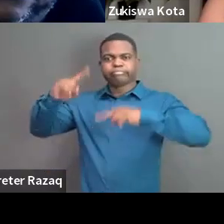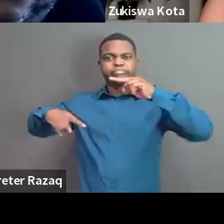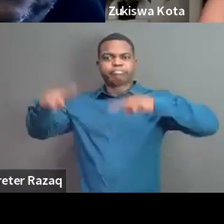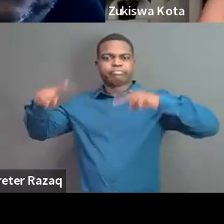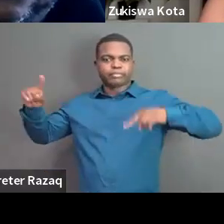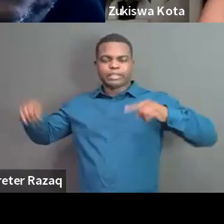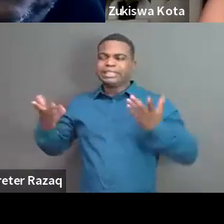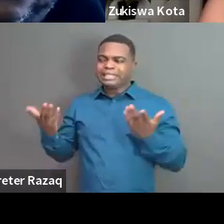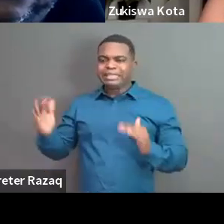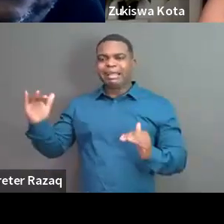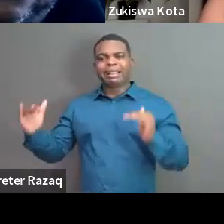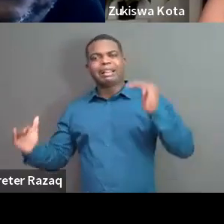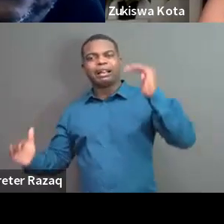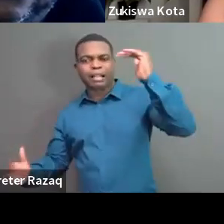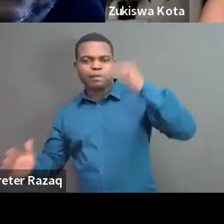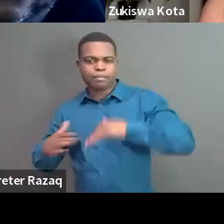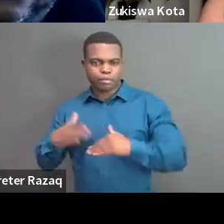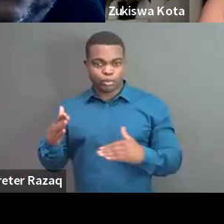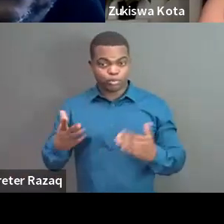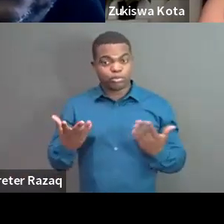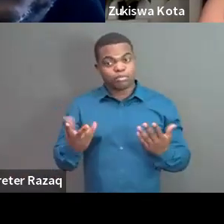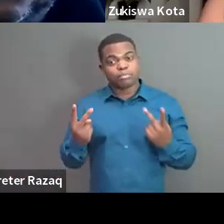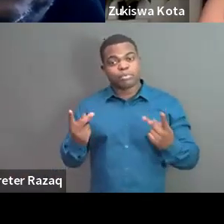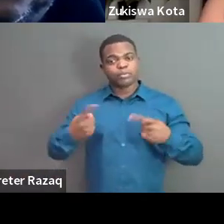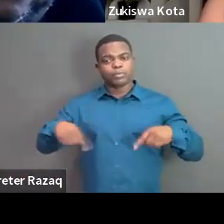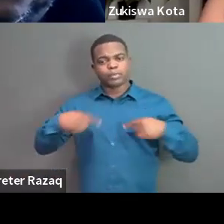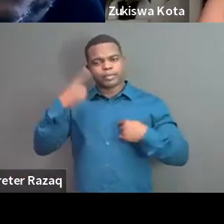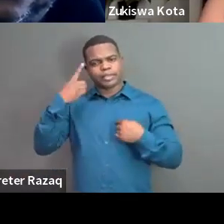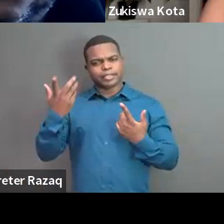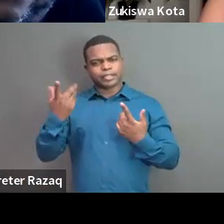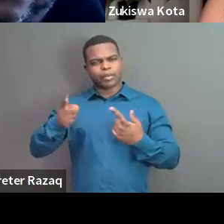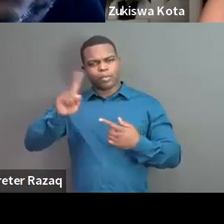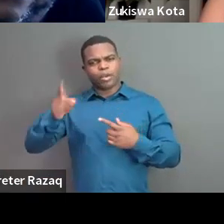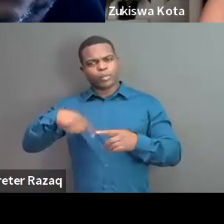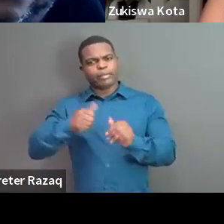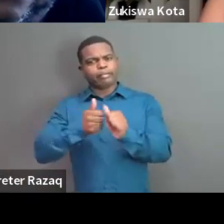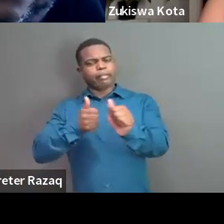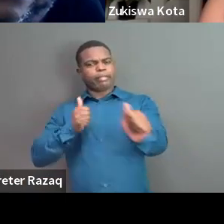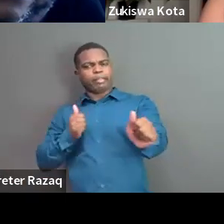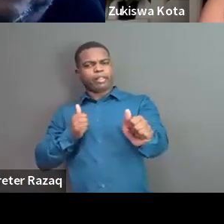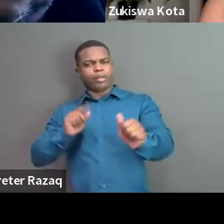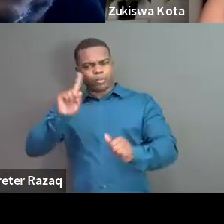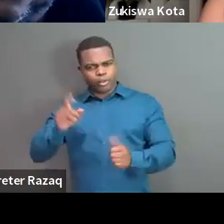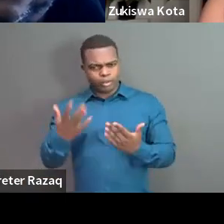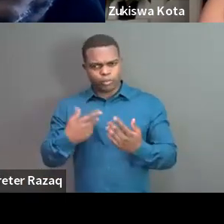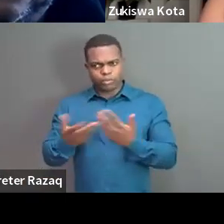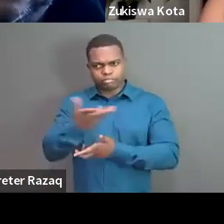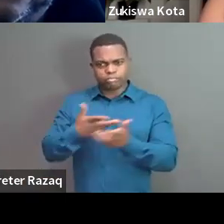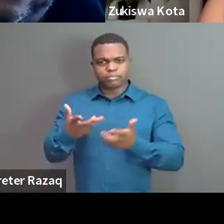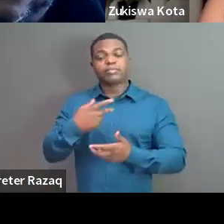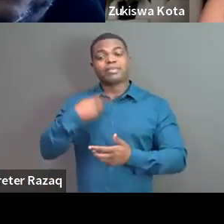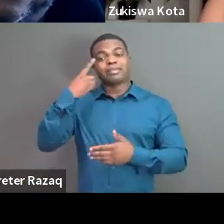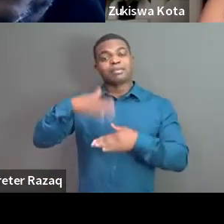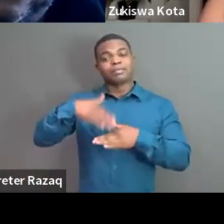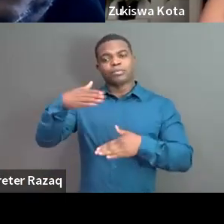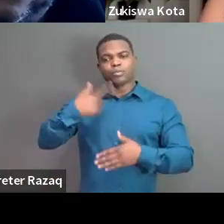to do the work and do, research that really, informs the interventions that can come from that. So